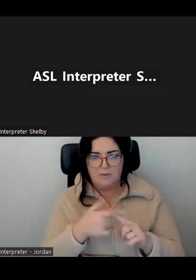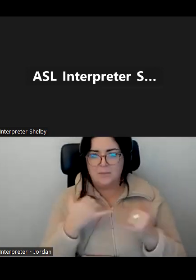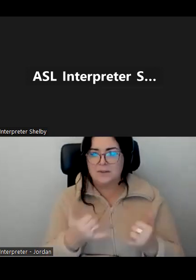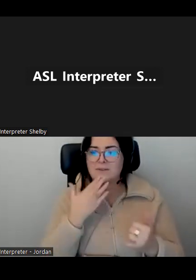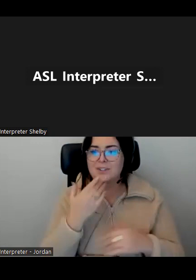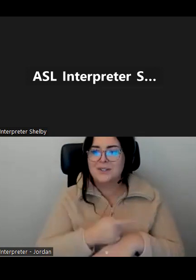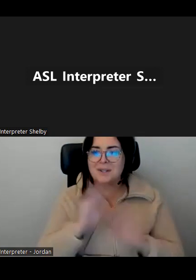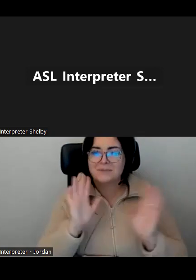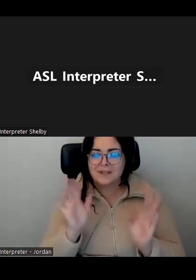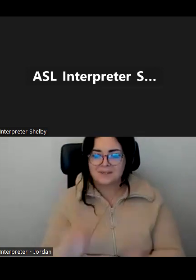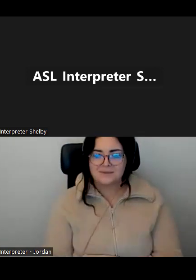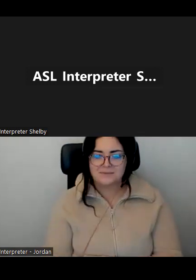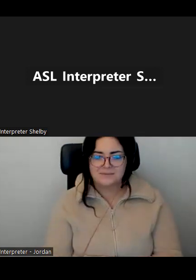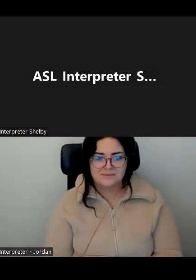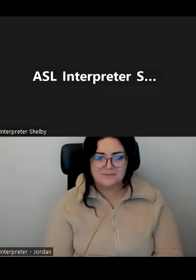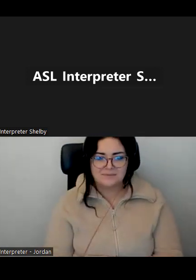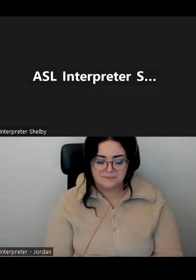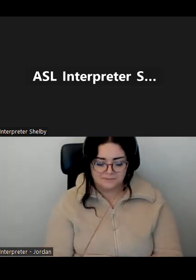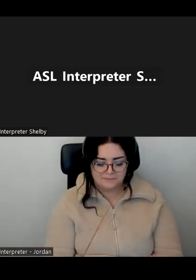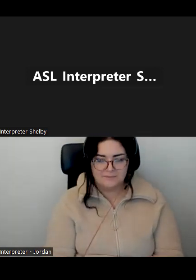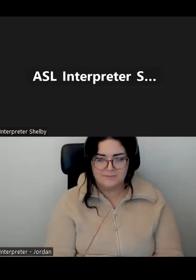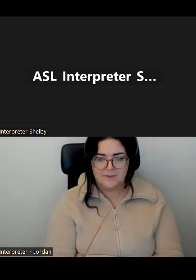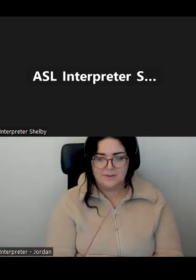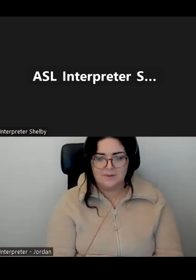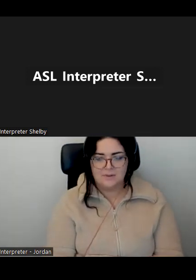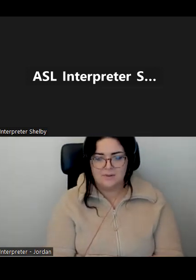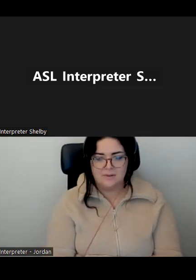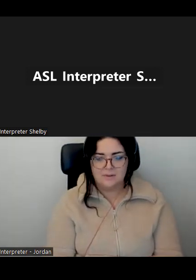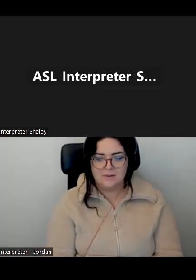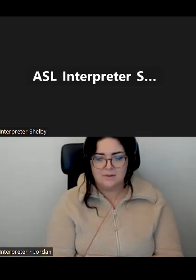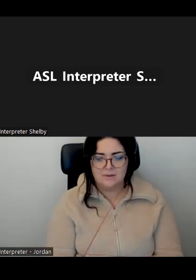great day, everybody. Bye. So thanks for having me. You are very welcome.